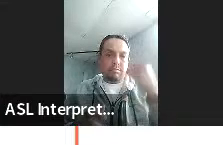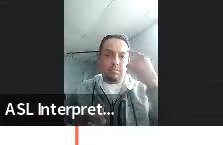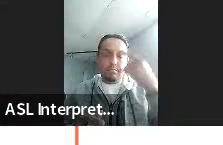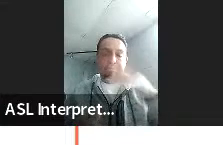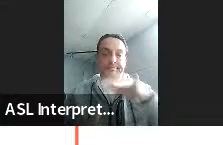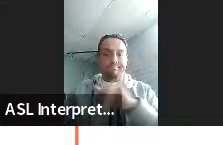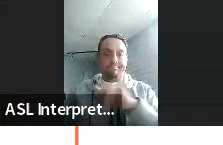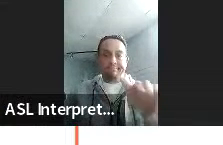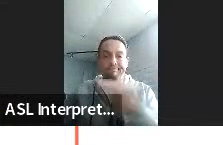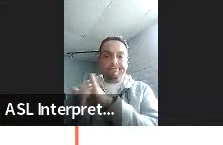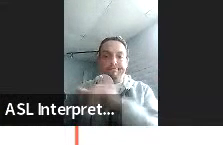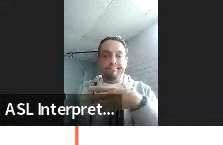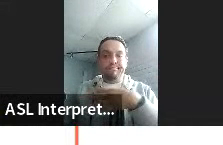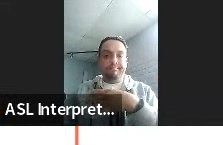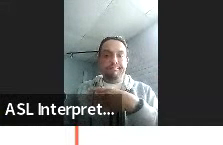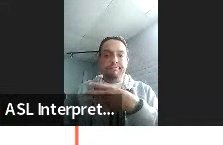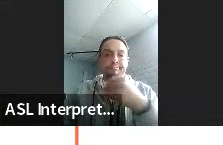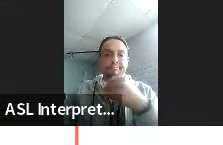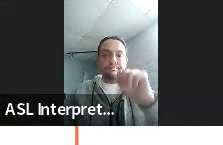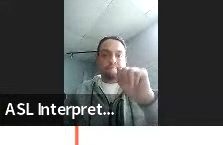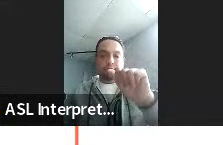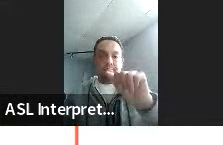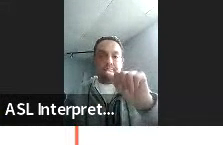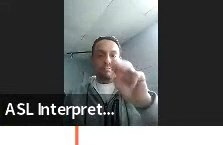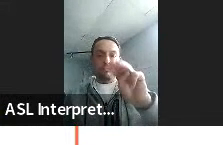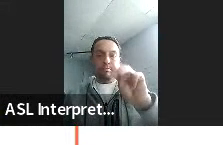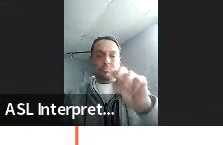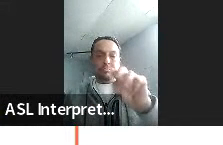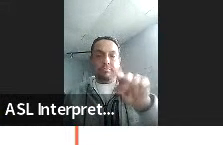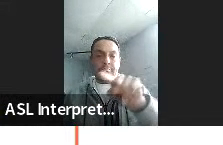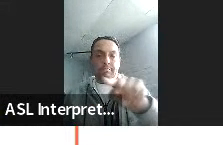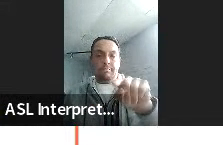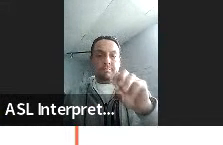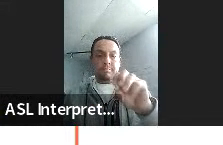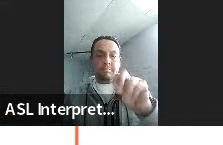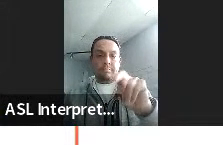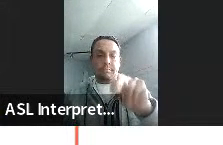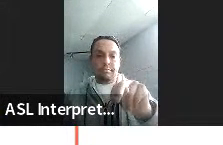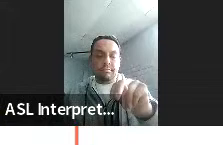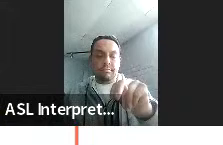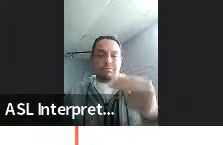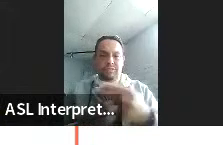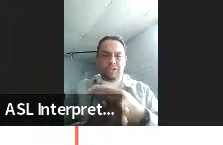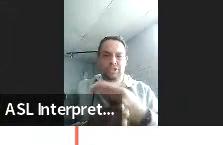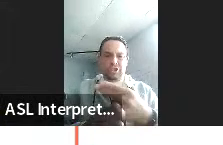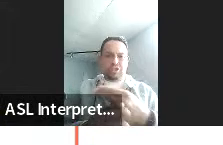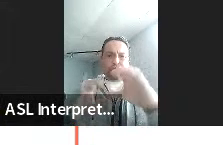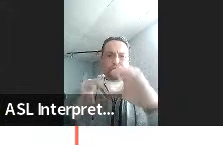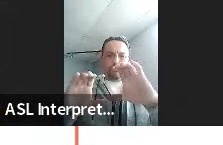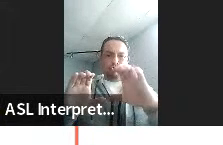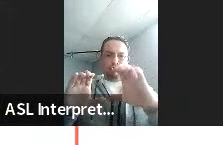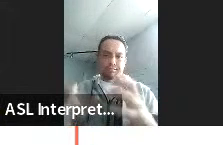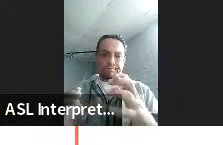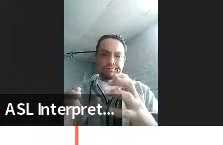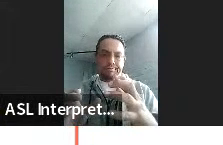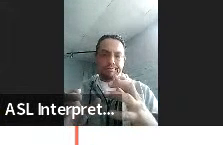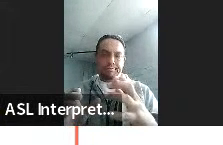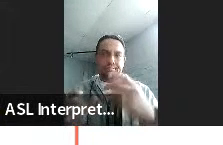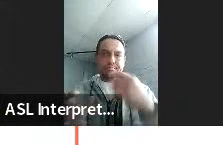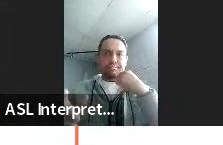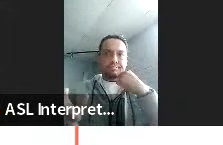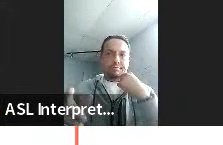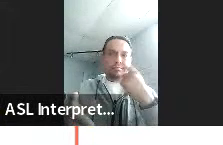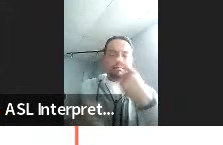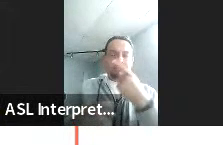you're looking at the use groups, there currently is not an appropriate use group for that use. Are you, in addition to